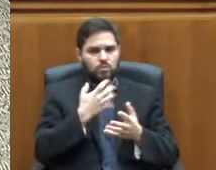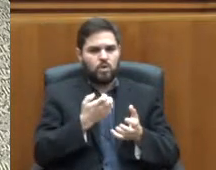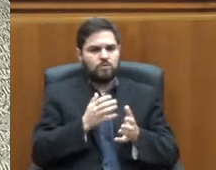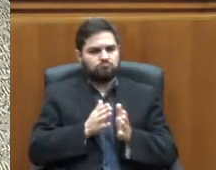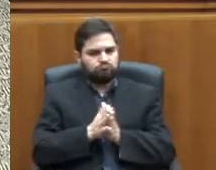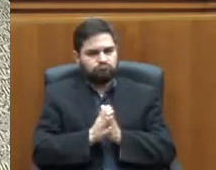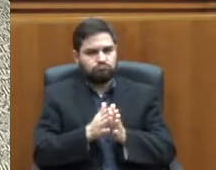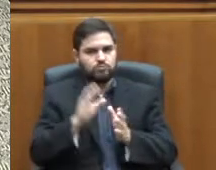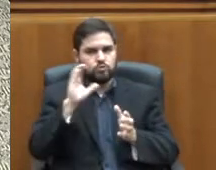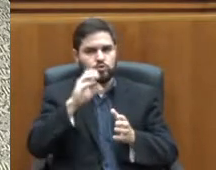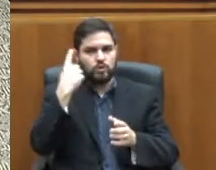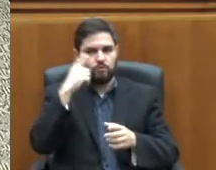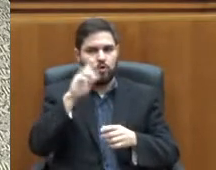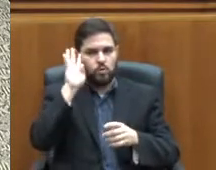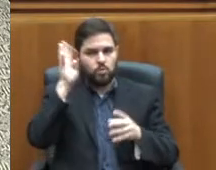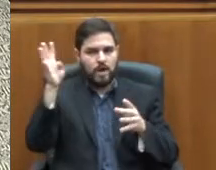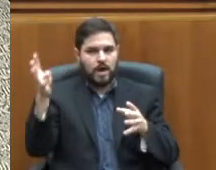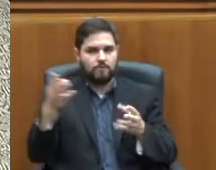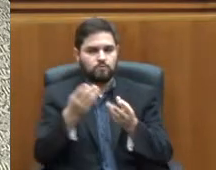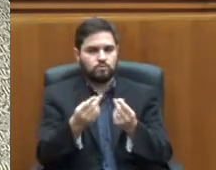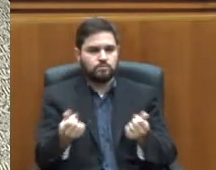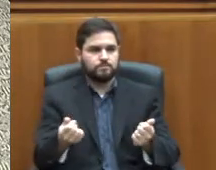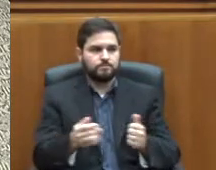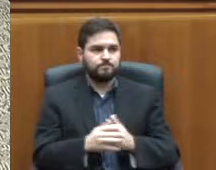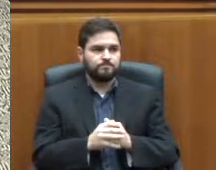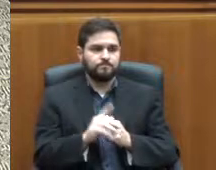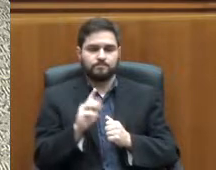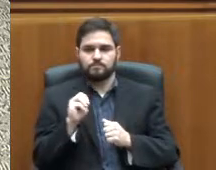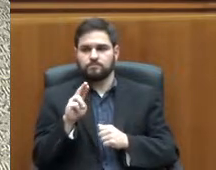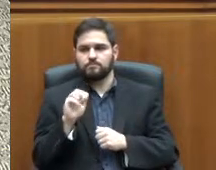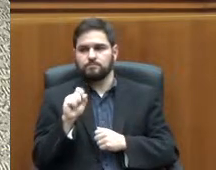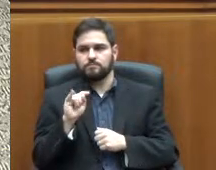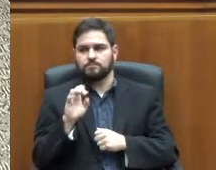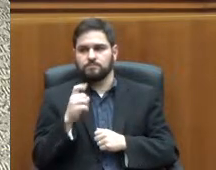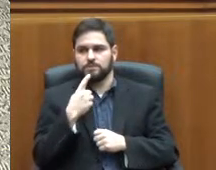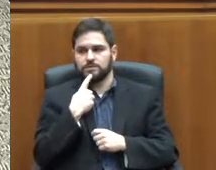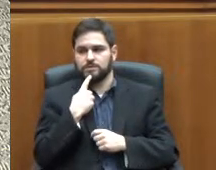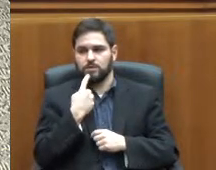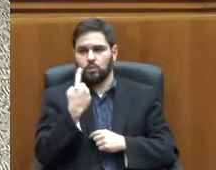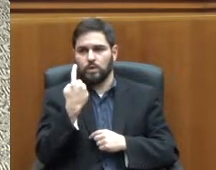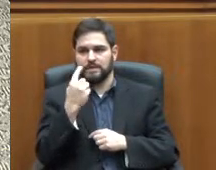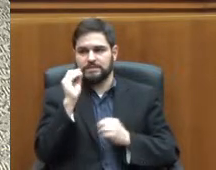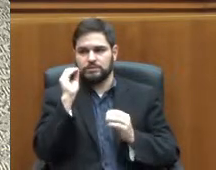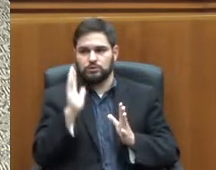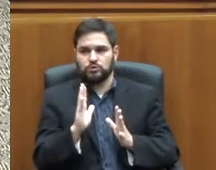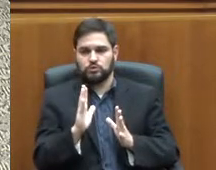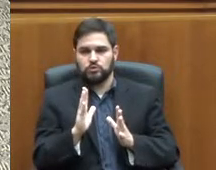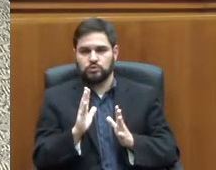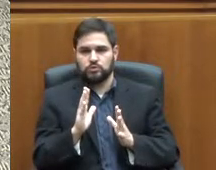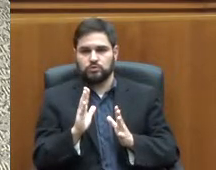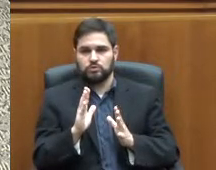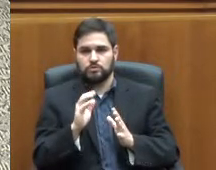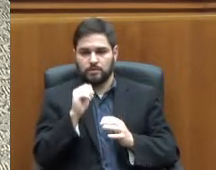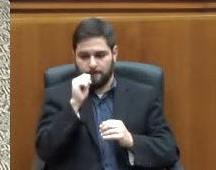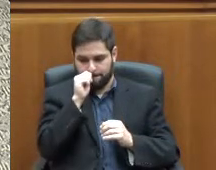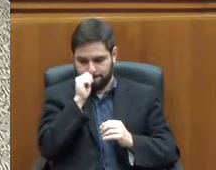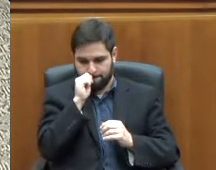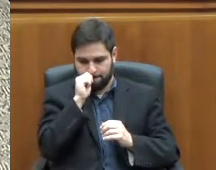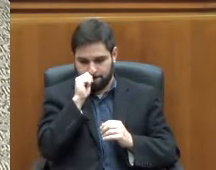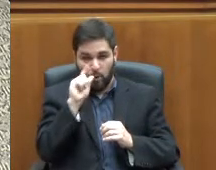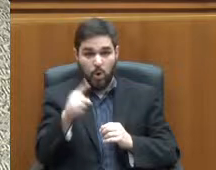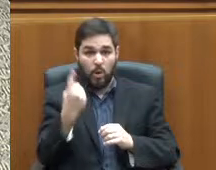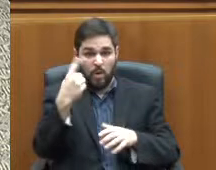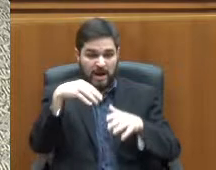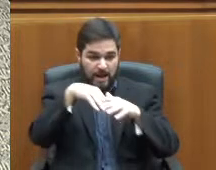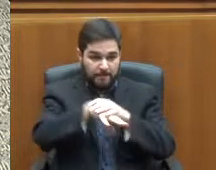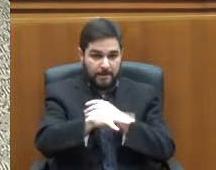ways to address. And Mr. Castillo said that only one teacher came in because of this